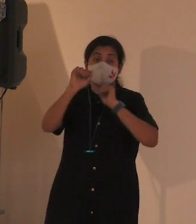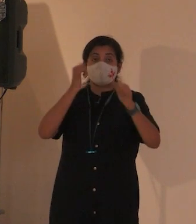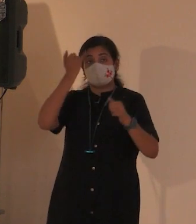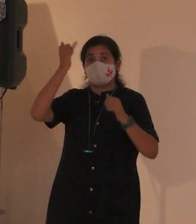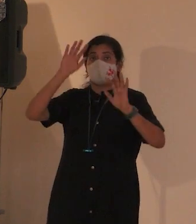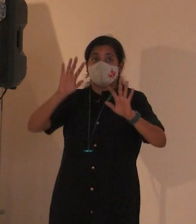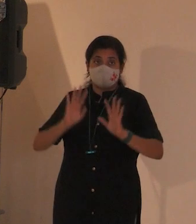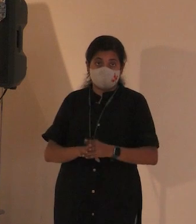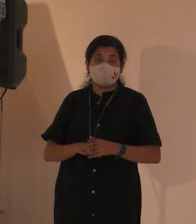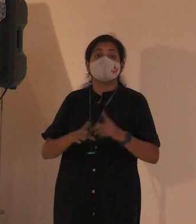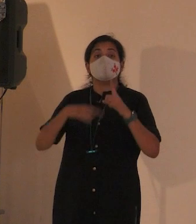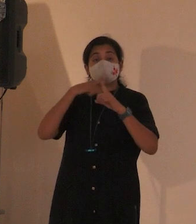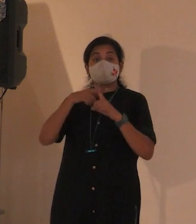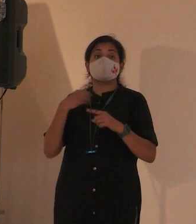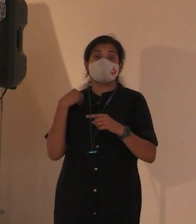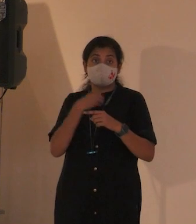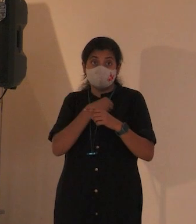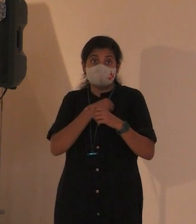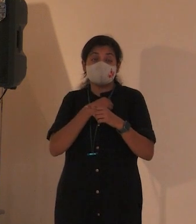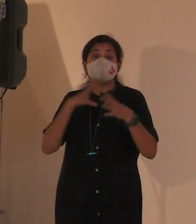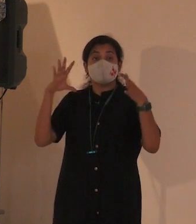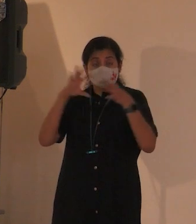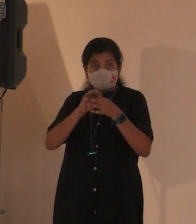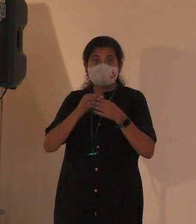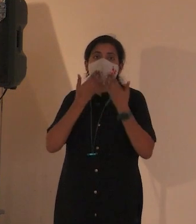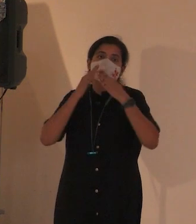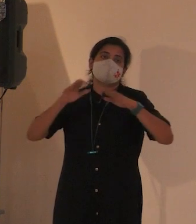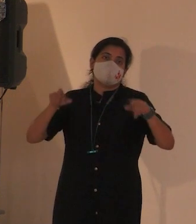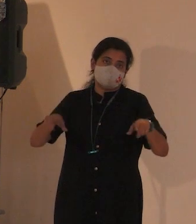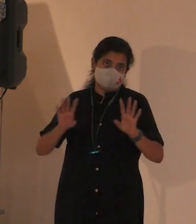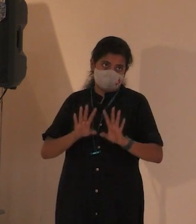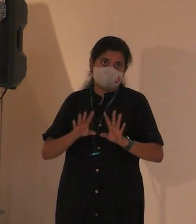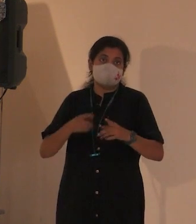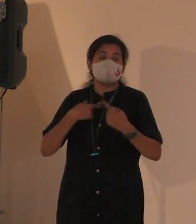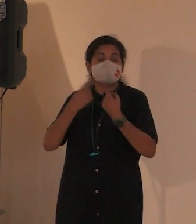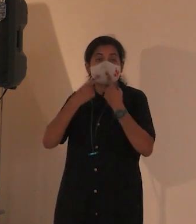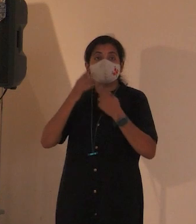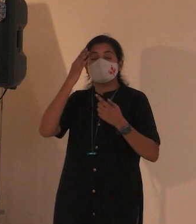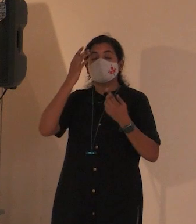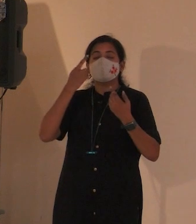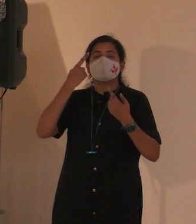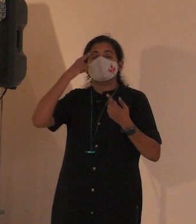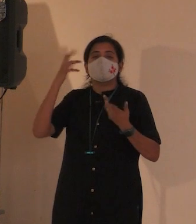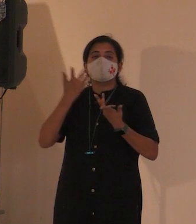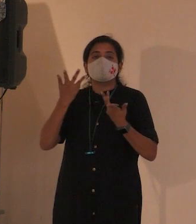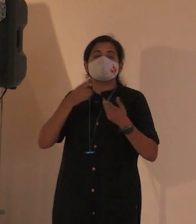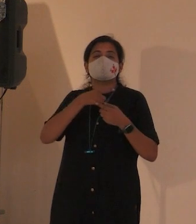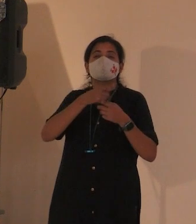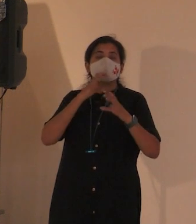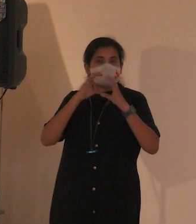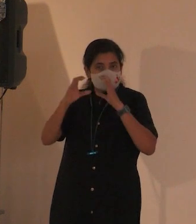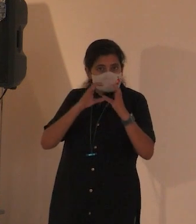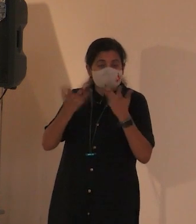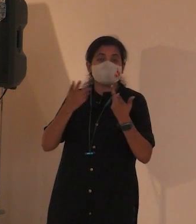us. Medical students, it's just off late with the collaborations. I think we will talk about it when we start the